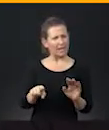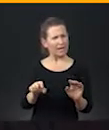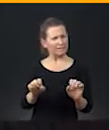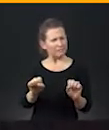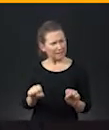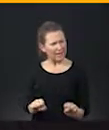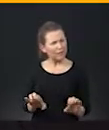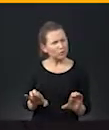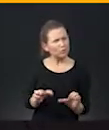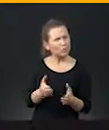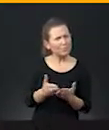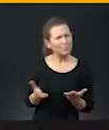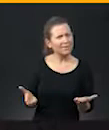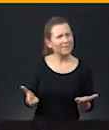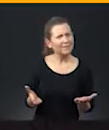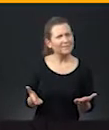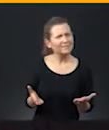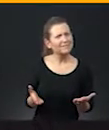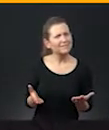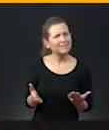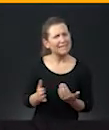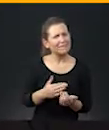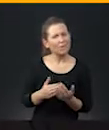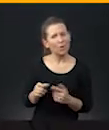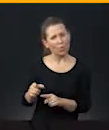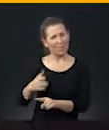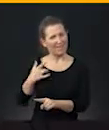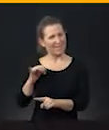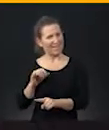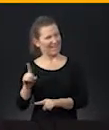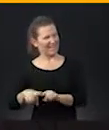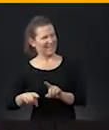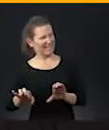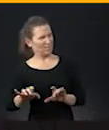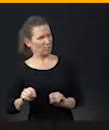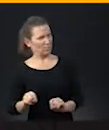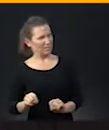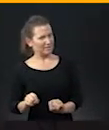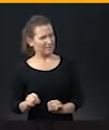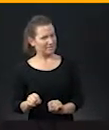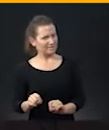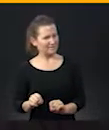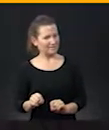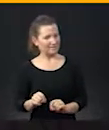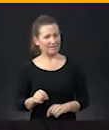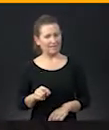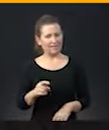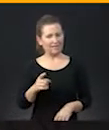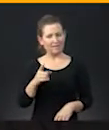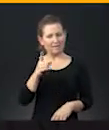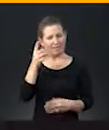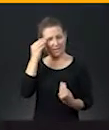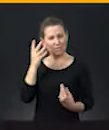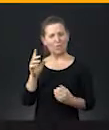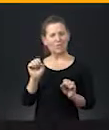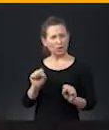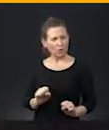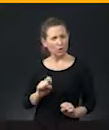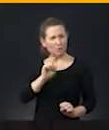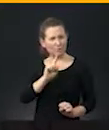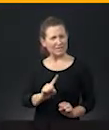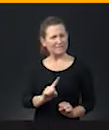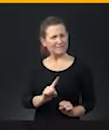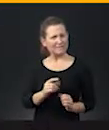show the world that they are able to do something, even though they pretty much think they don't, because there could be someone